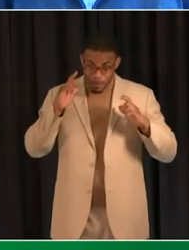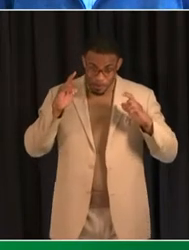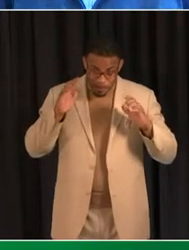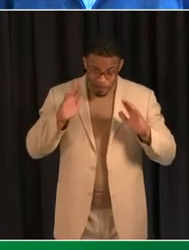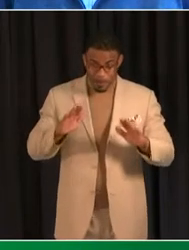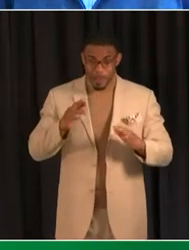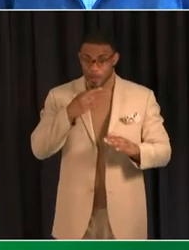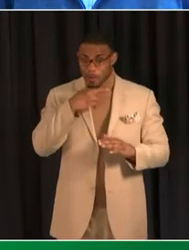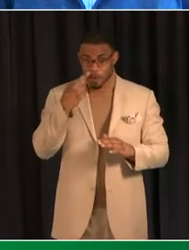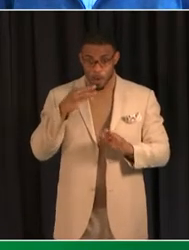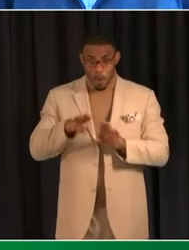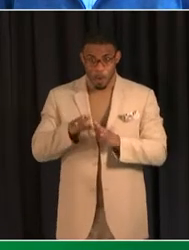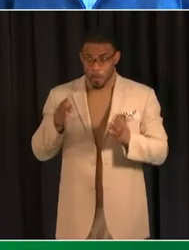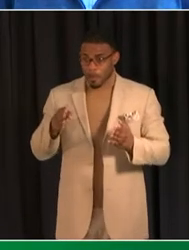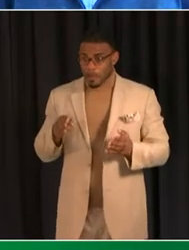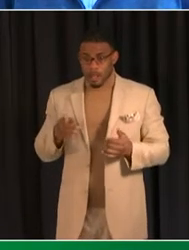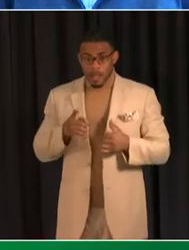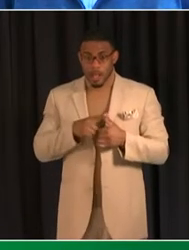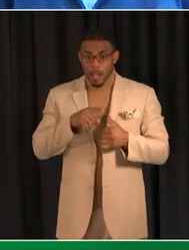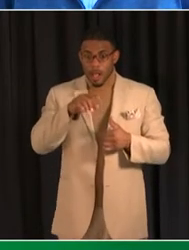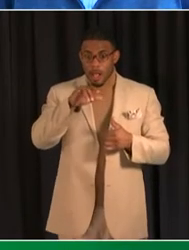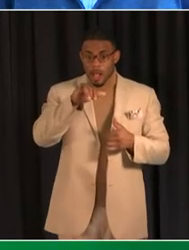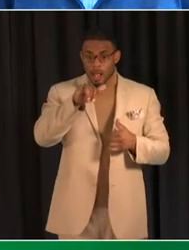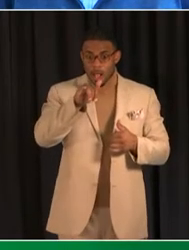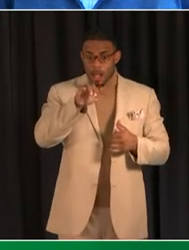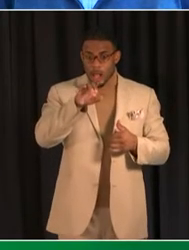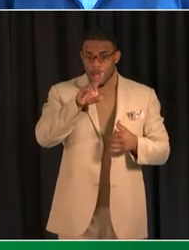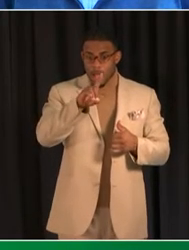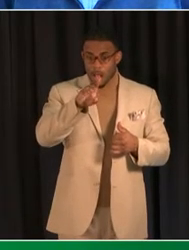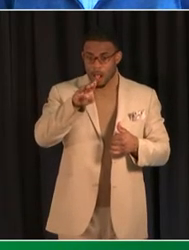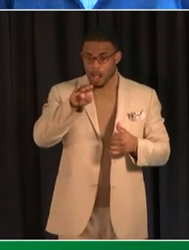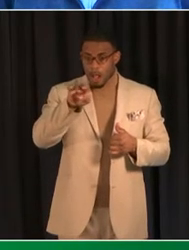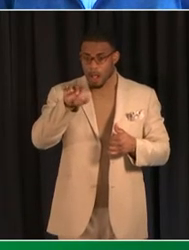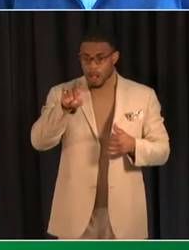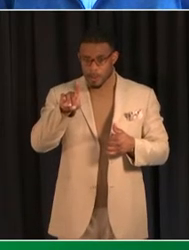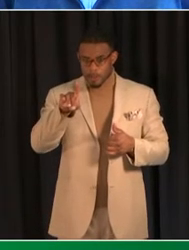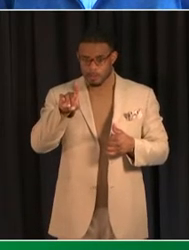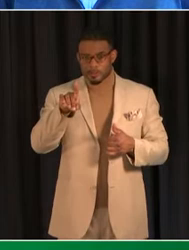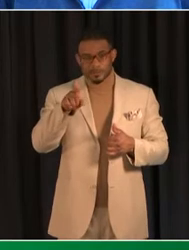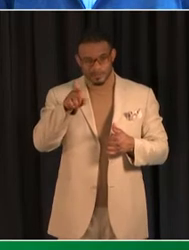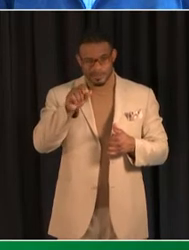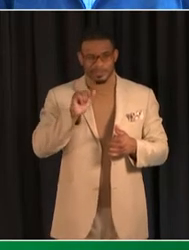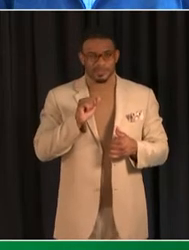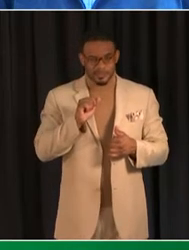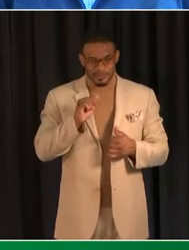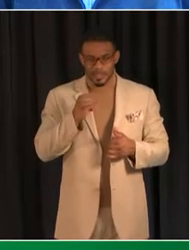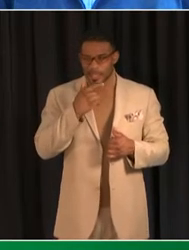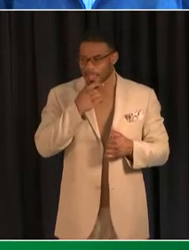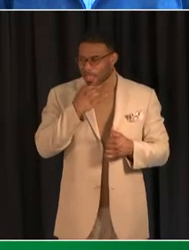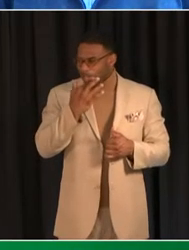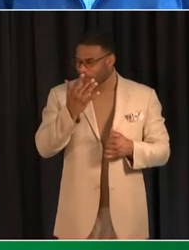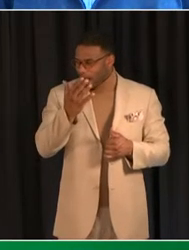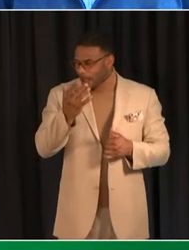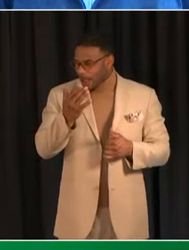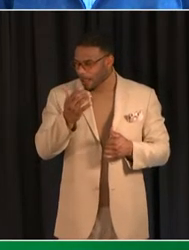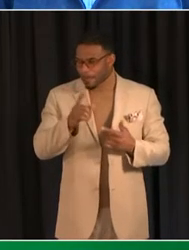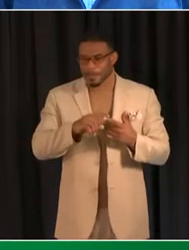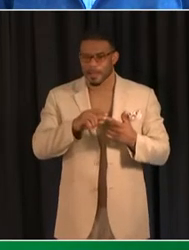great restaurants open. Yardbird, someone was talking to me about it over the weekend,